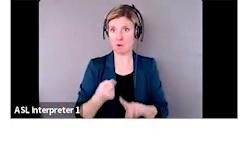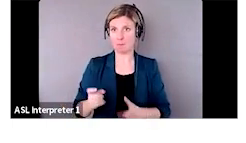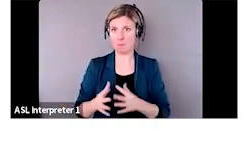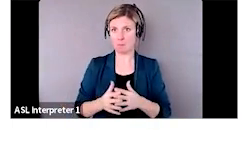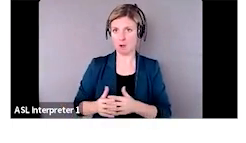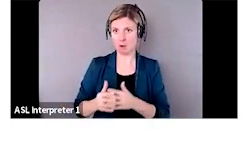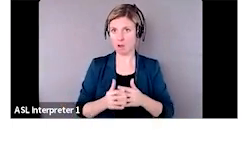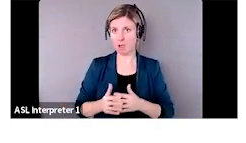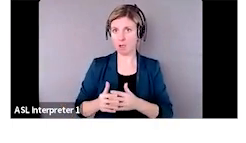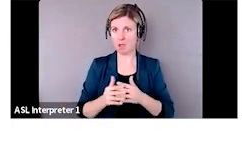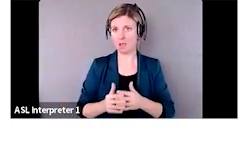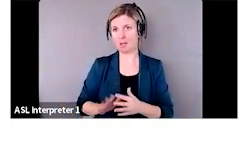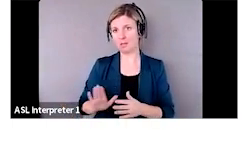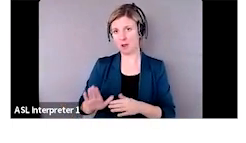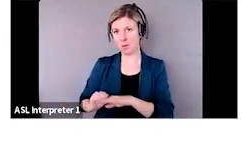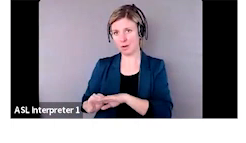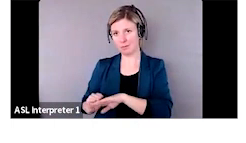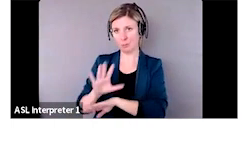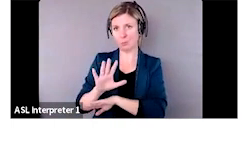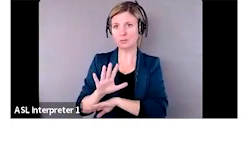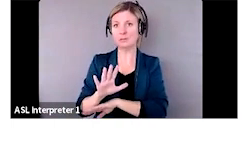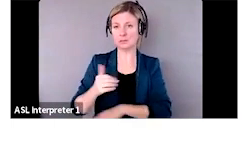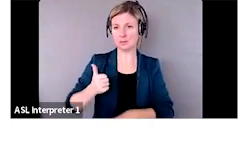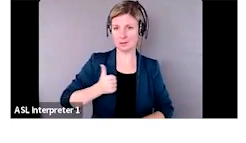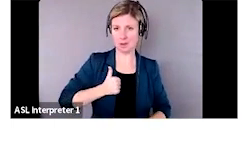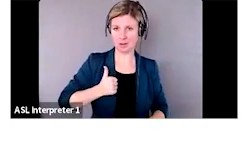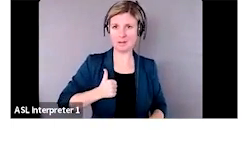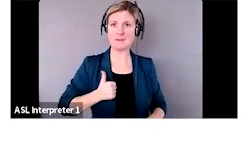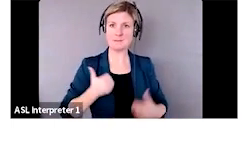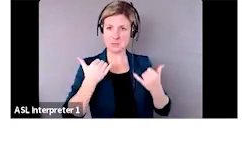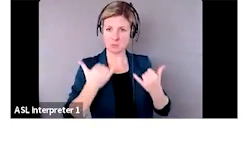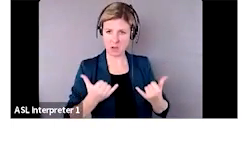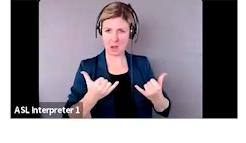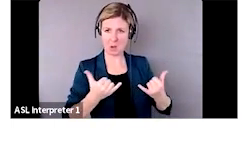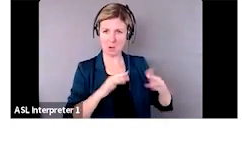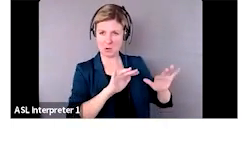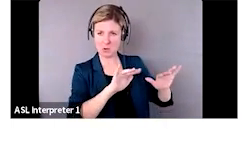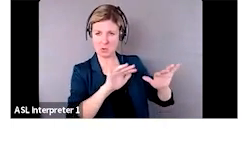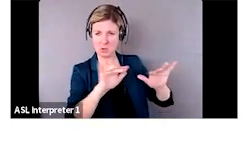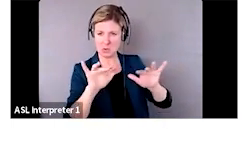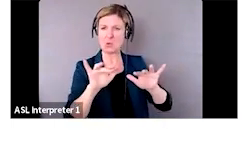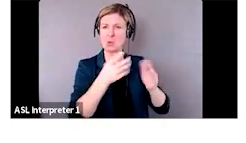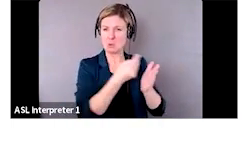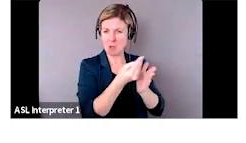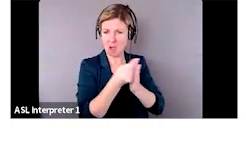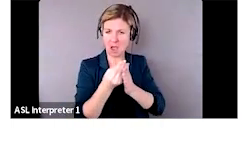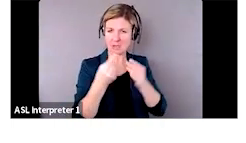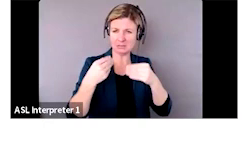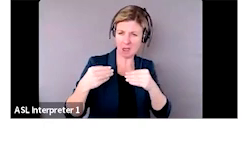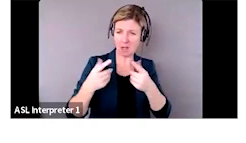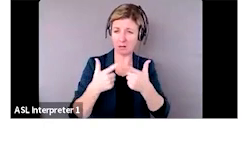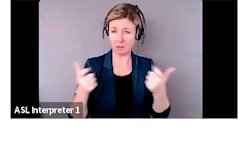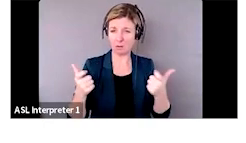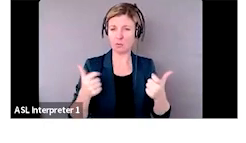and the like for the most part. And so the strategy of Canada to the US is something that I use all the time